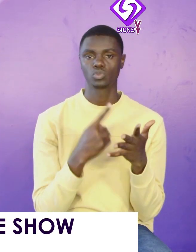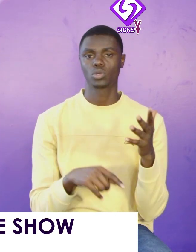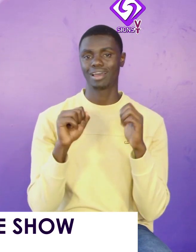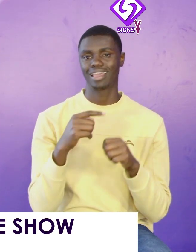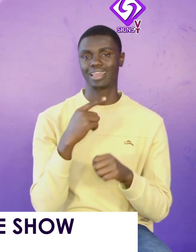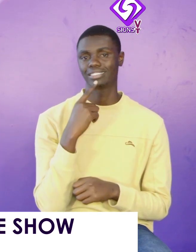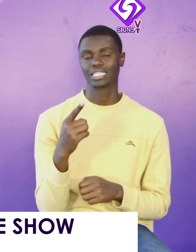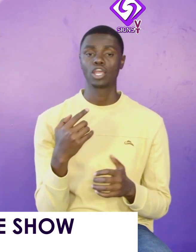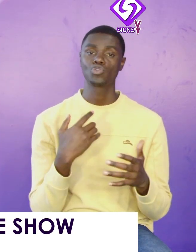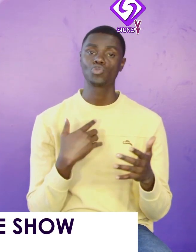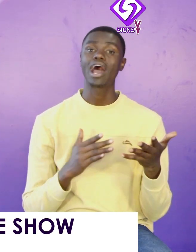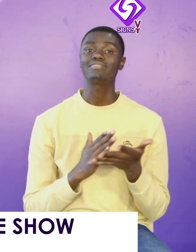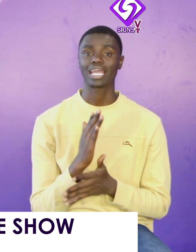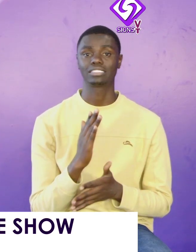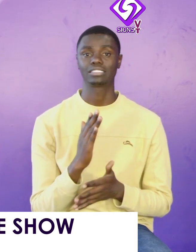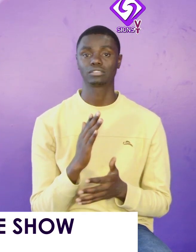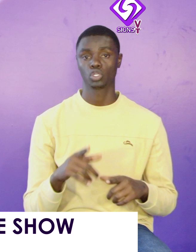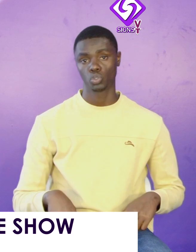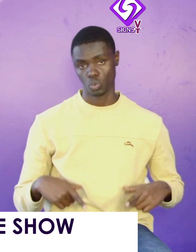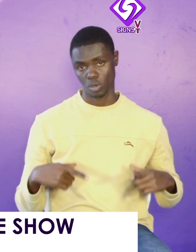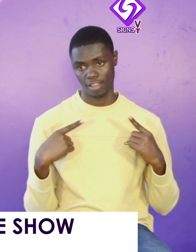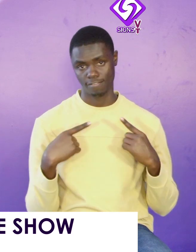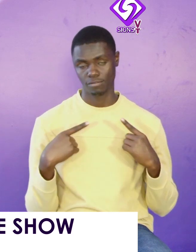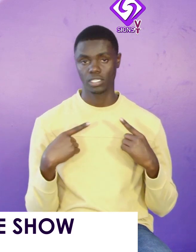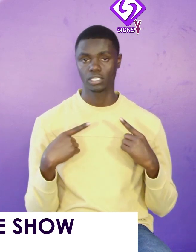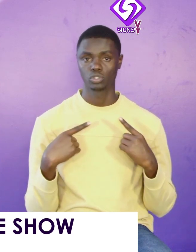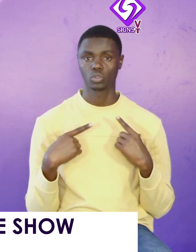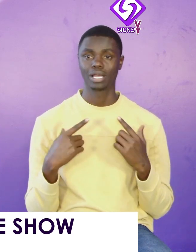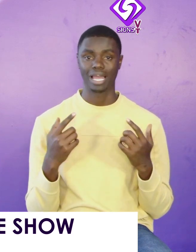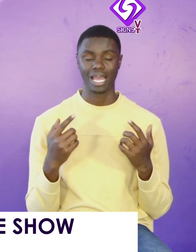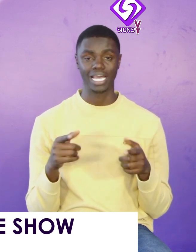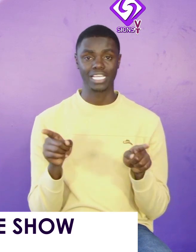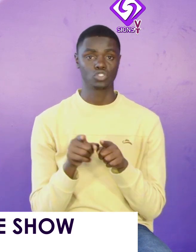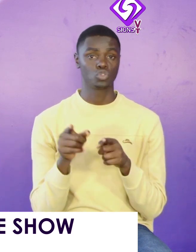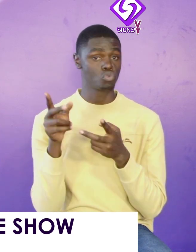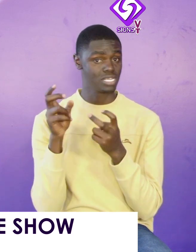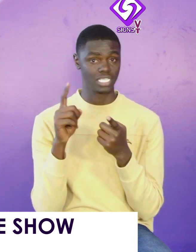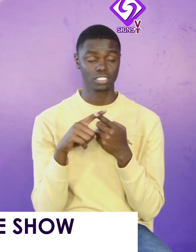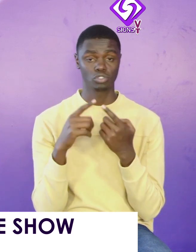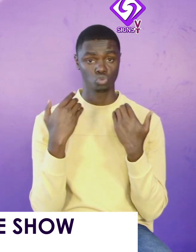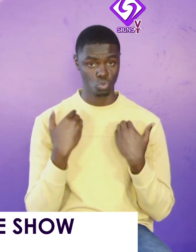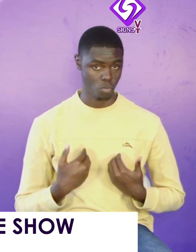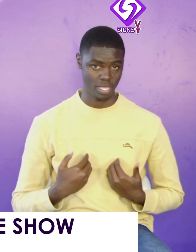have a right to life. May life come into you as you listen to me today. These are,